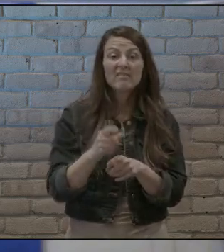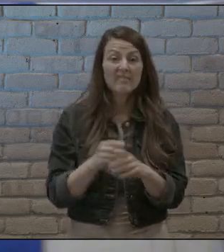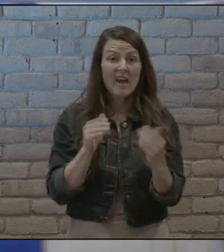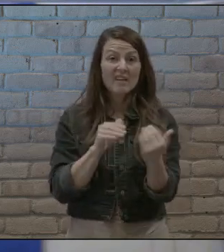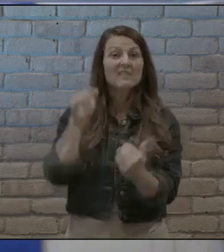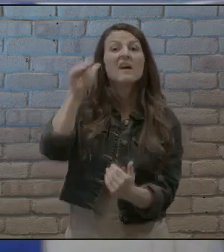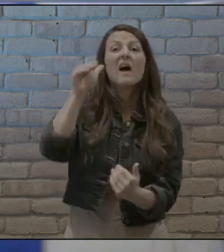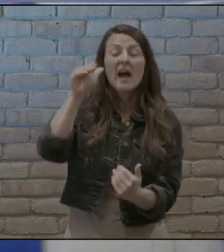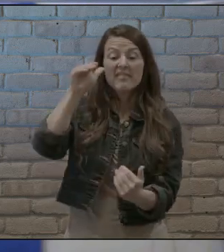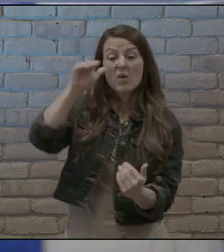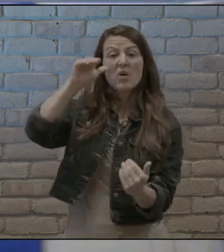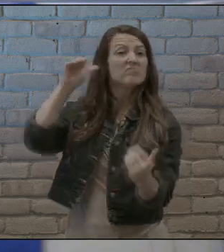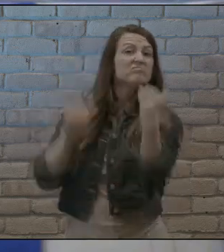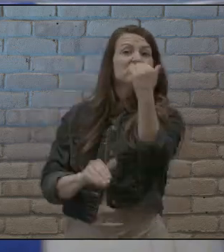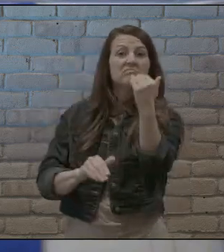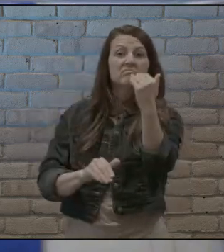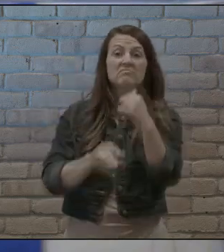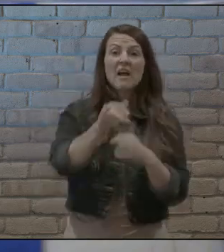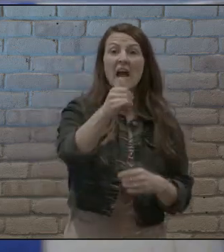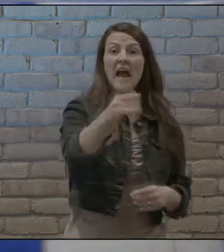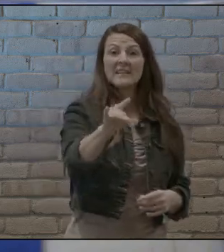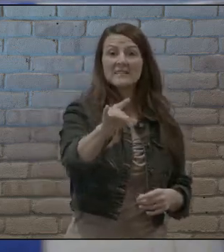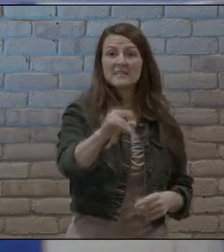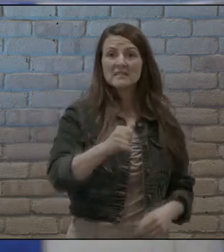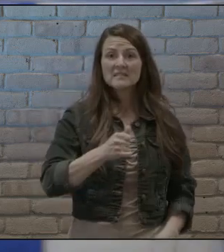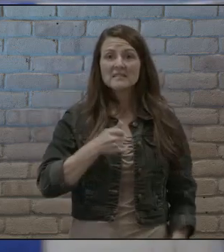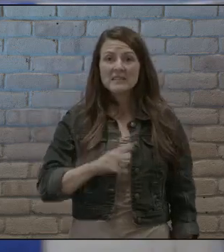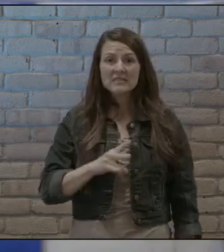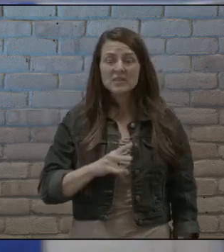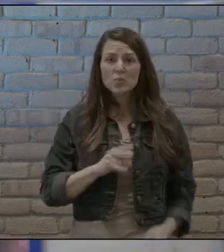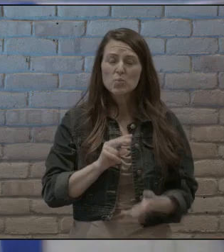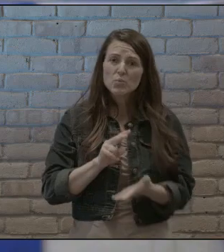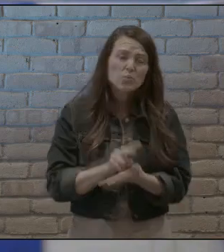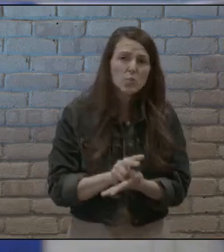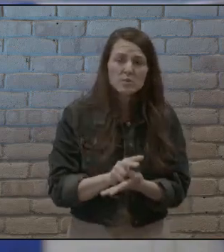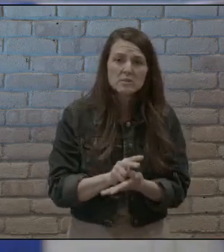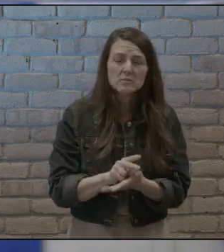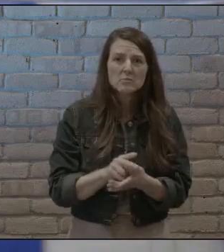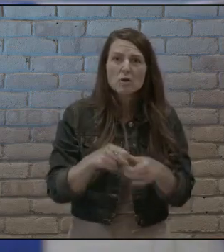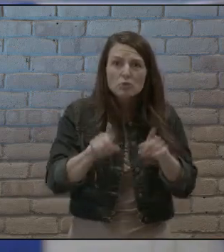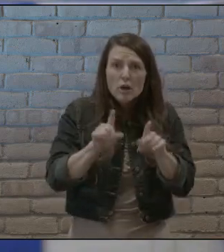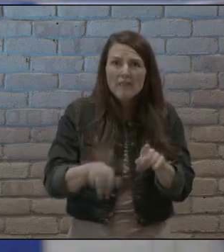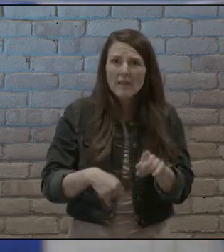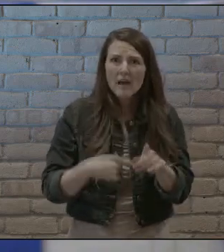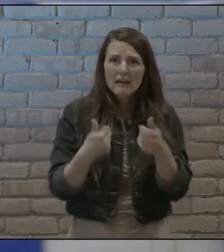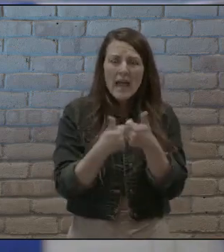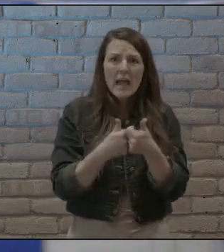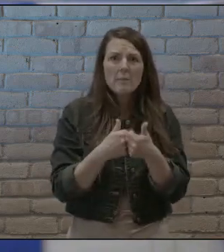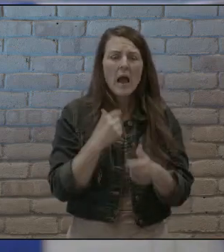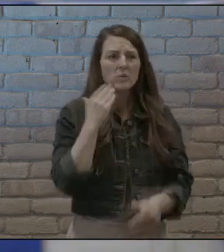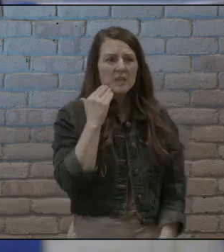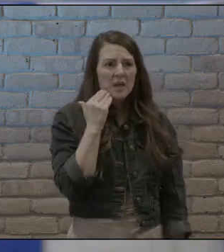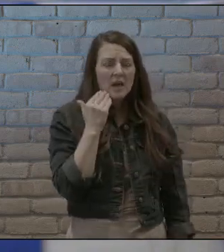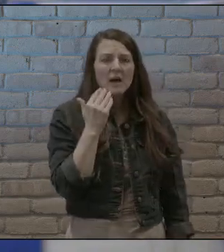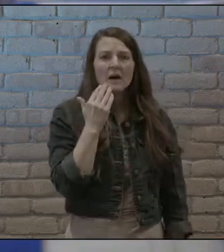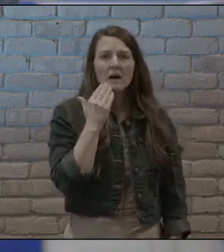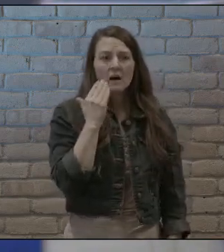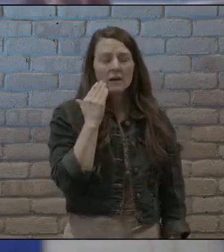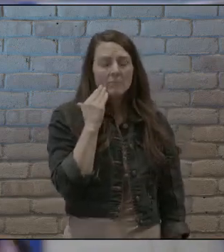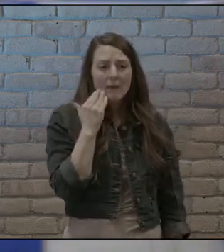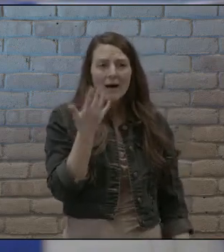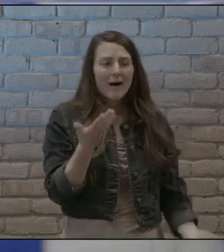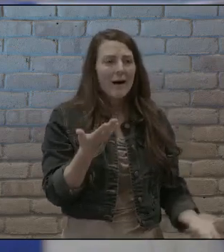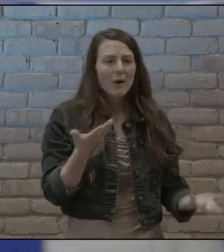game 18-17. And while it was all unraveling, I was kind of just sitting there chuckling just because it was